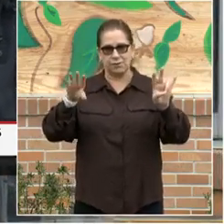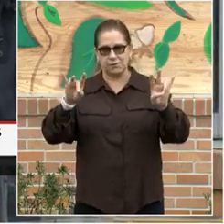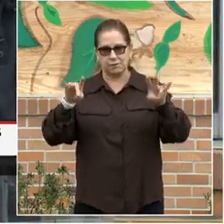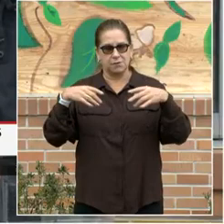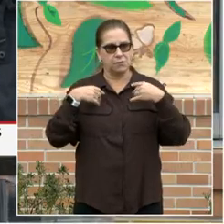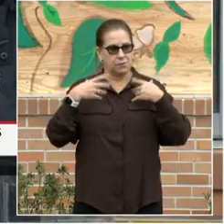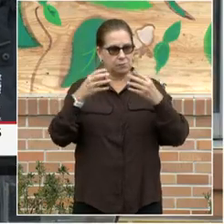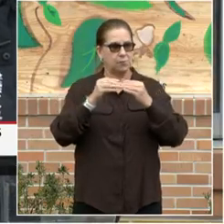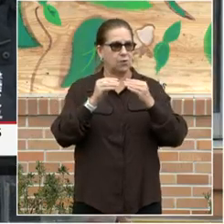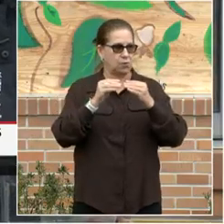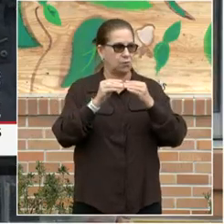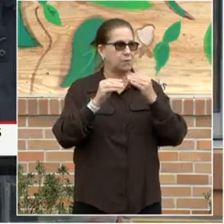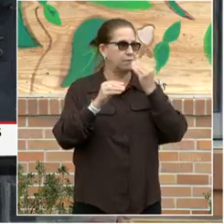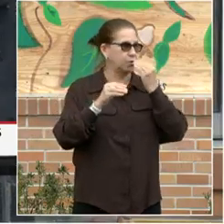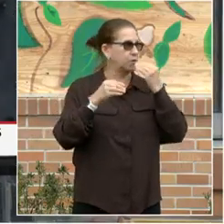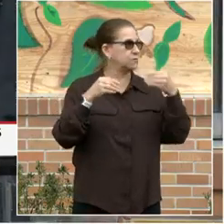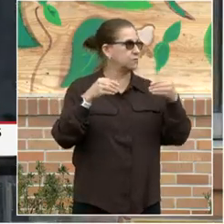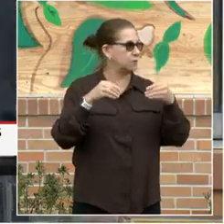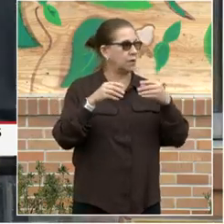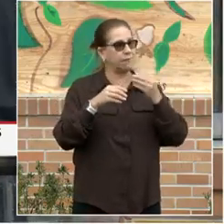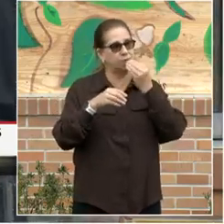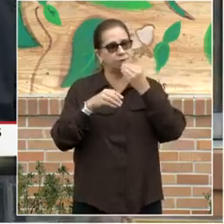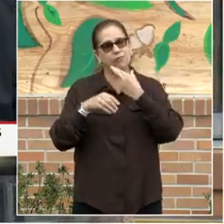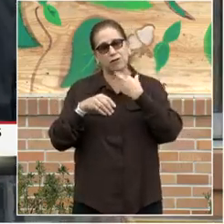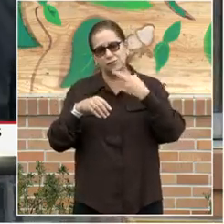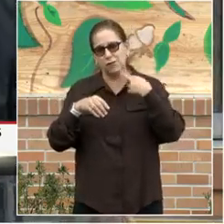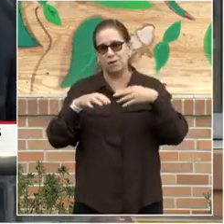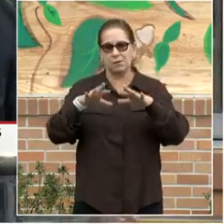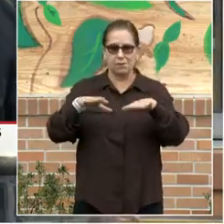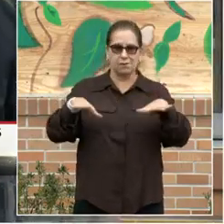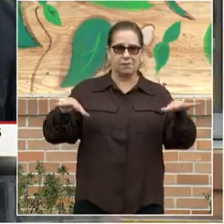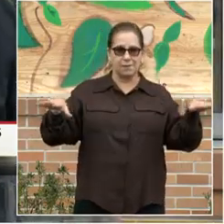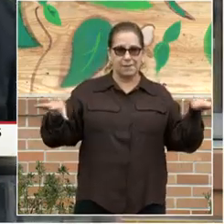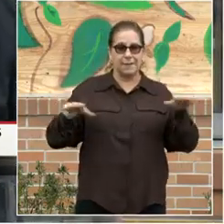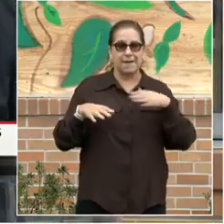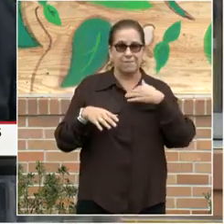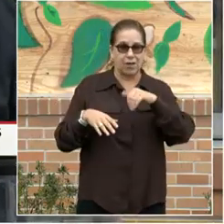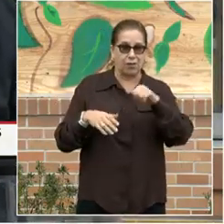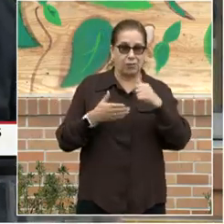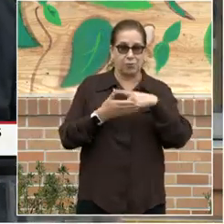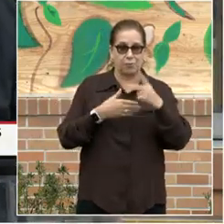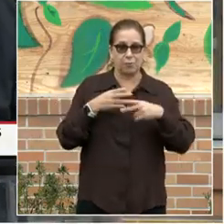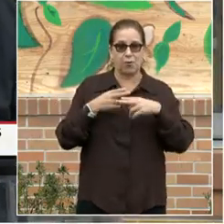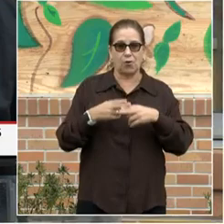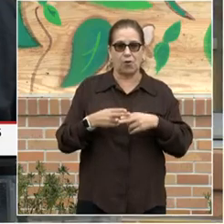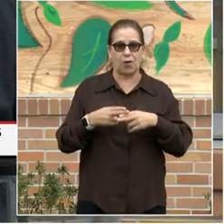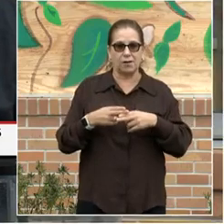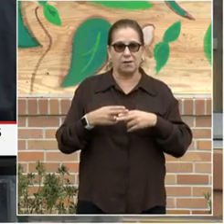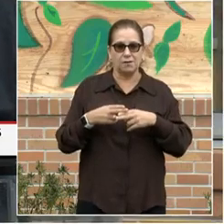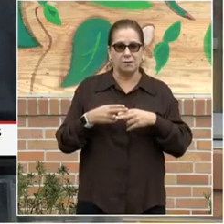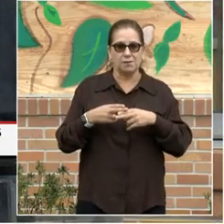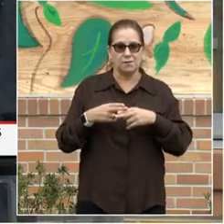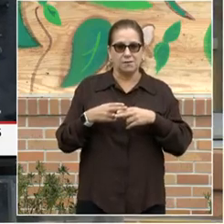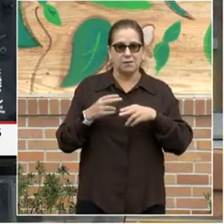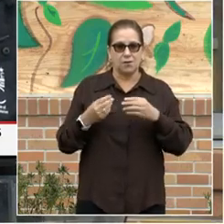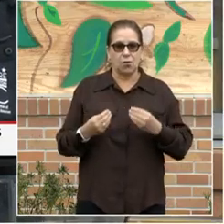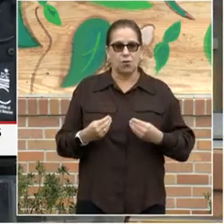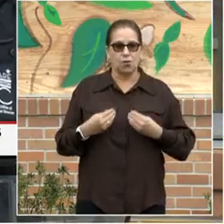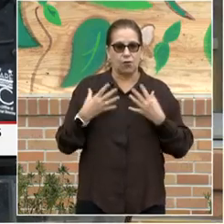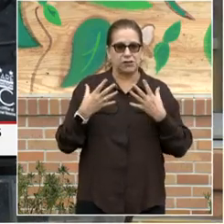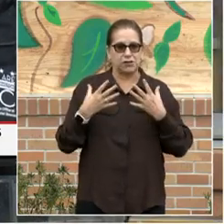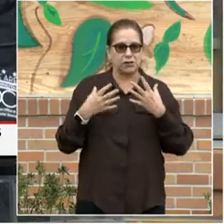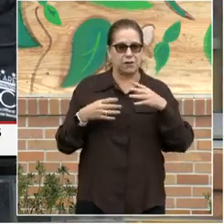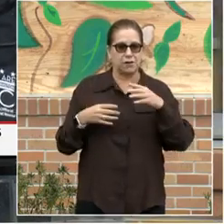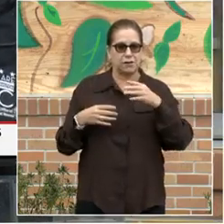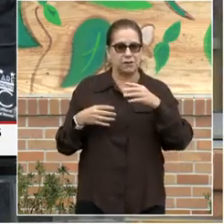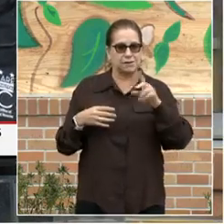Food Access Fund is going to do just that. We also have another program called Nourish DC. Nourish DC is for